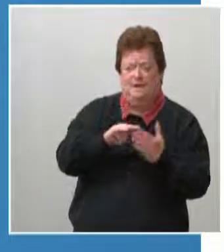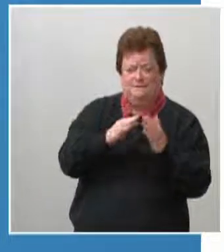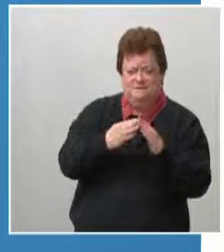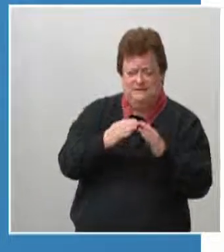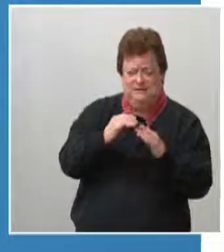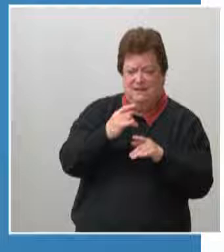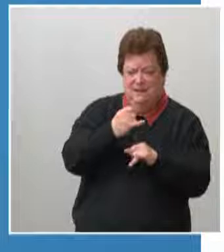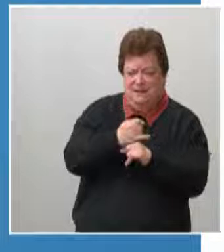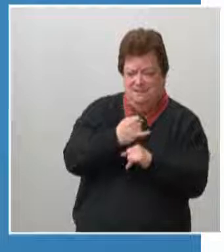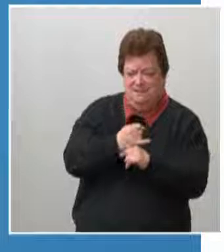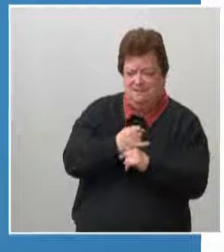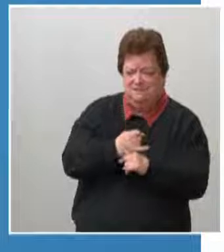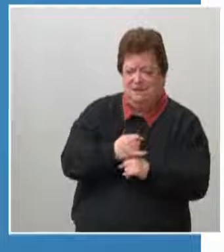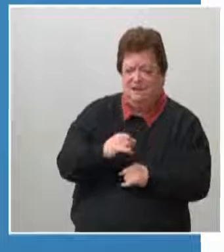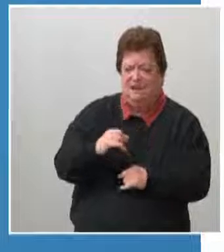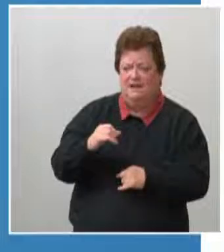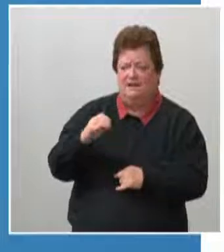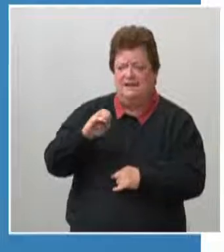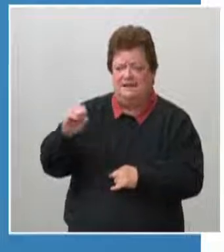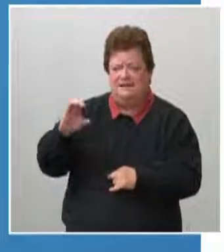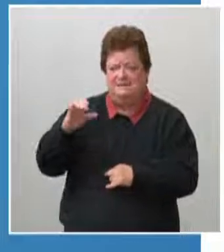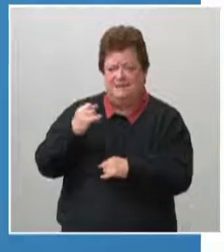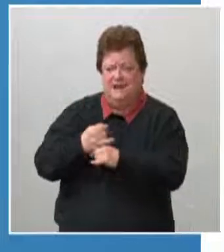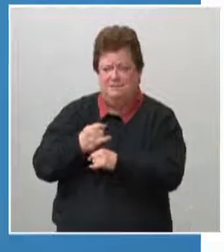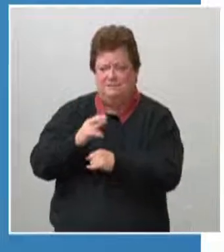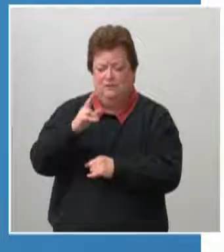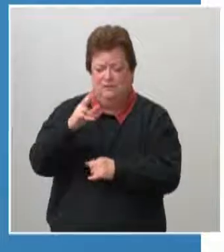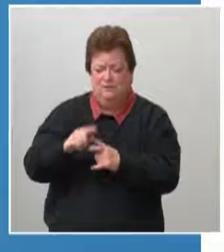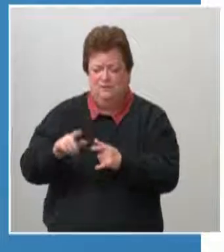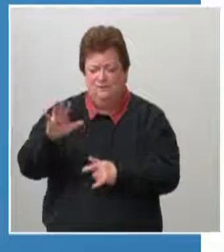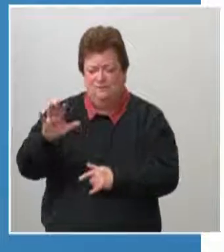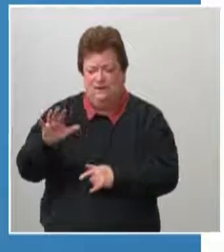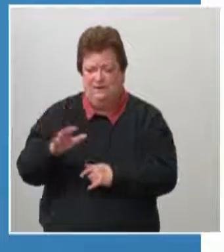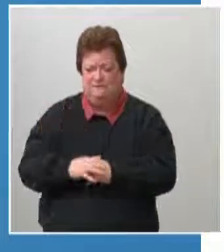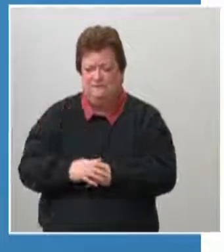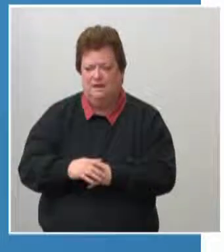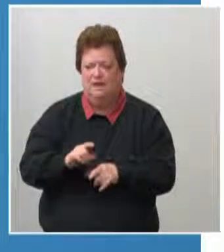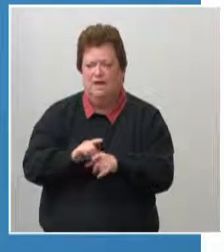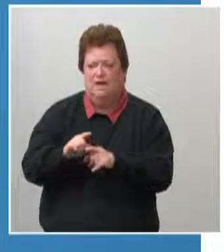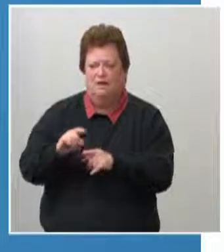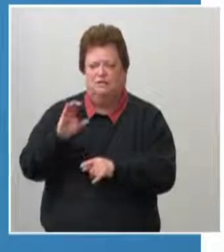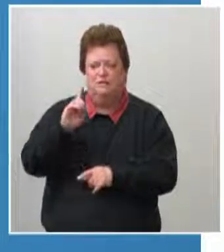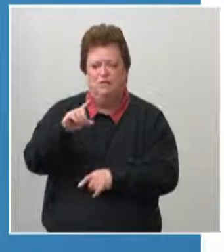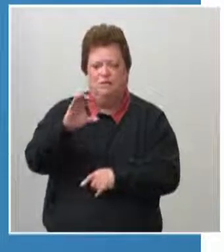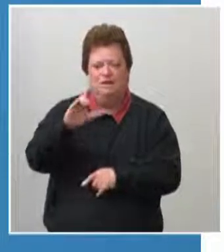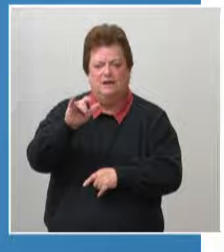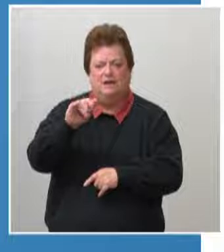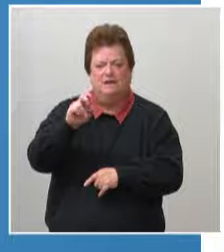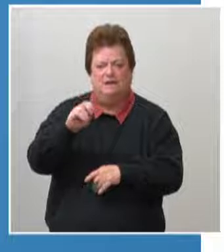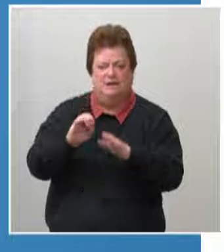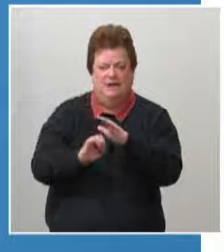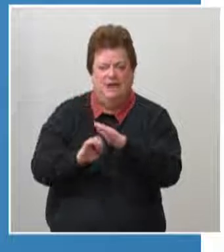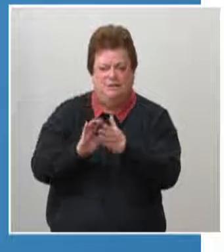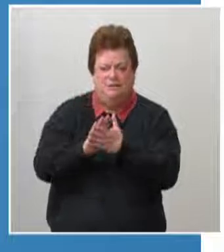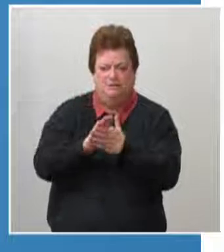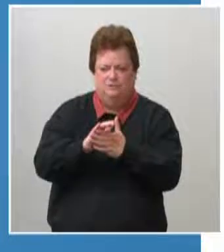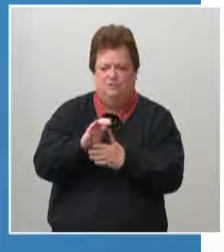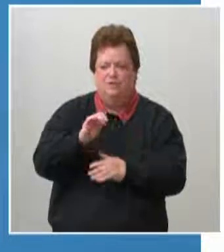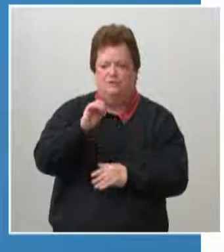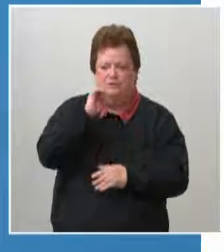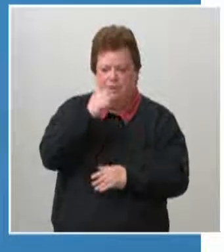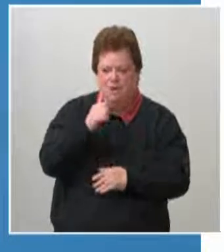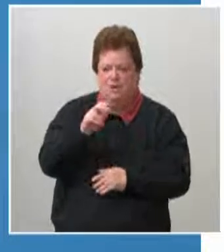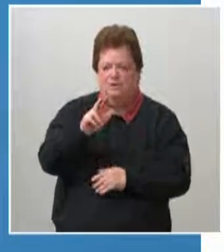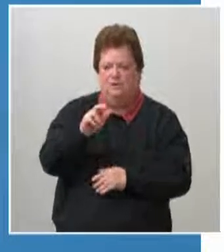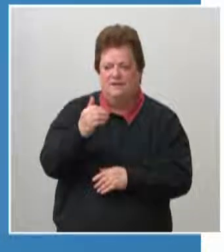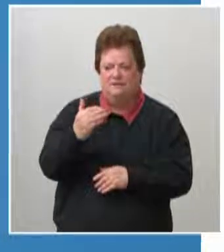9 to 1 and UNL East Campus from 3 to 5. We'll also be at Clinton Elementary School tomorrow from 3:15